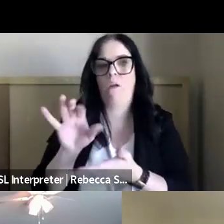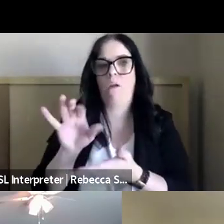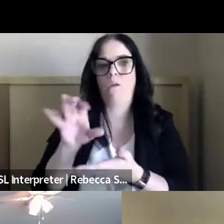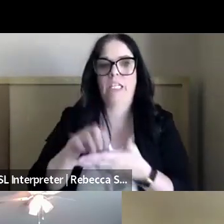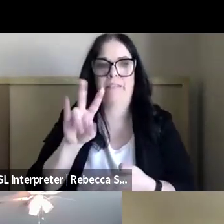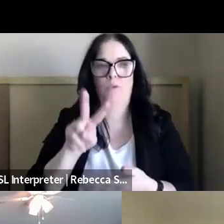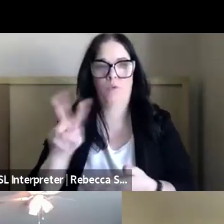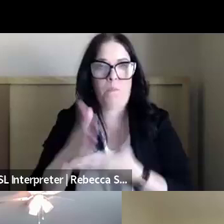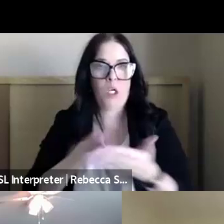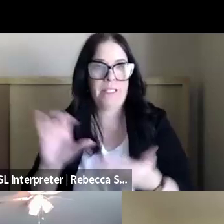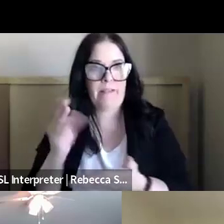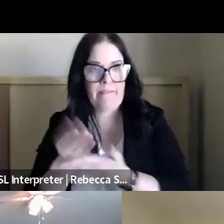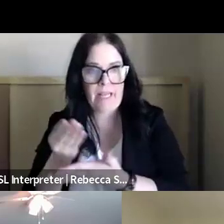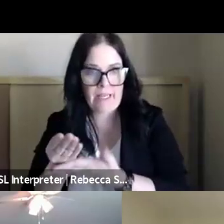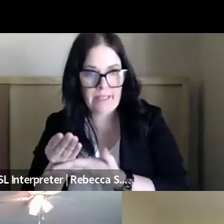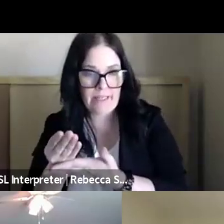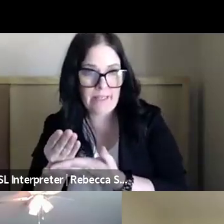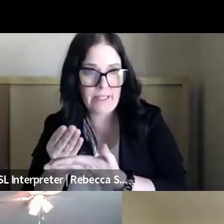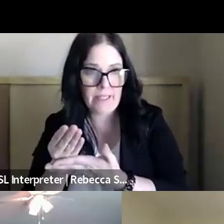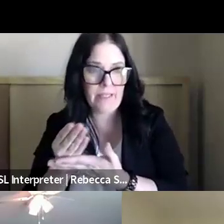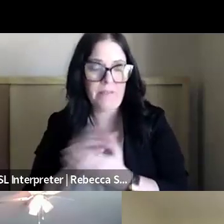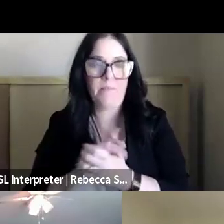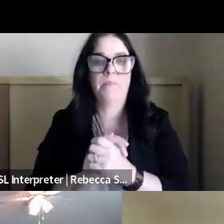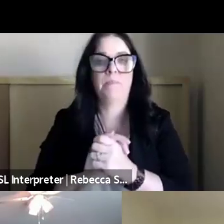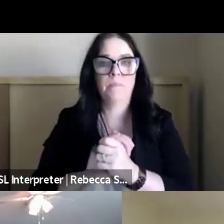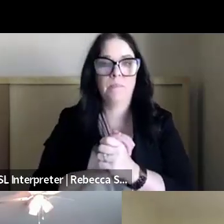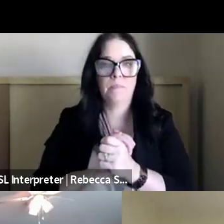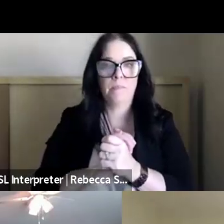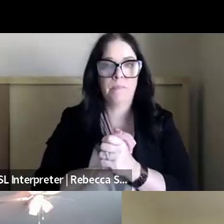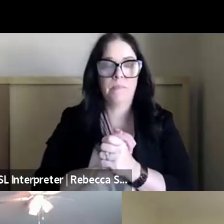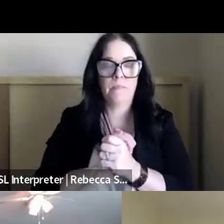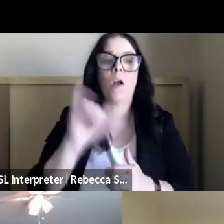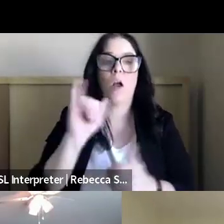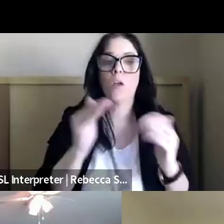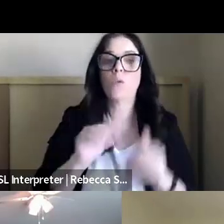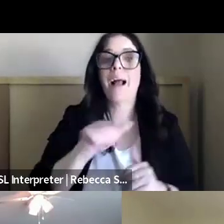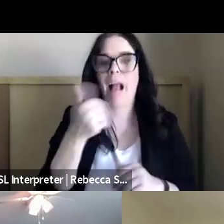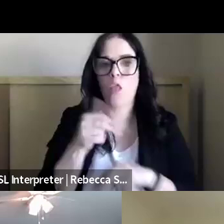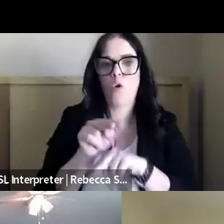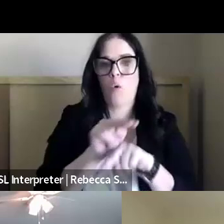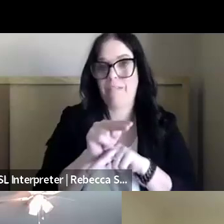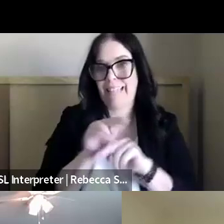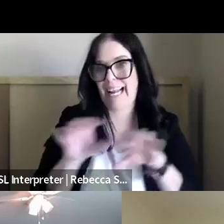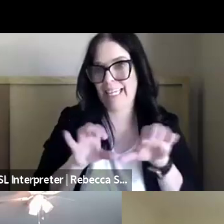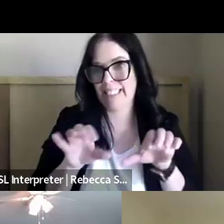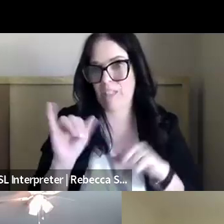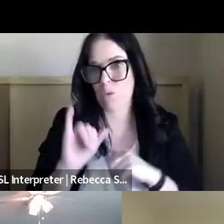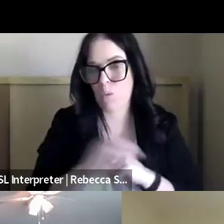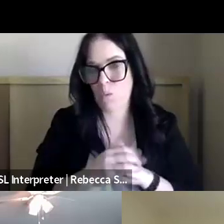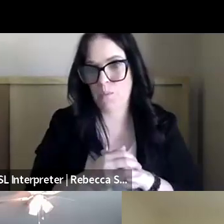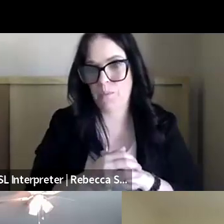excluding section 722 Part C funds, and other oversight activities.